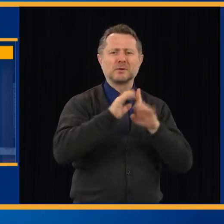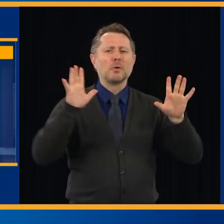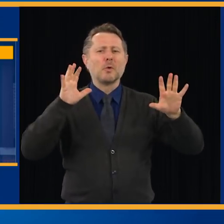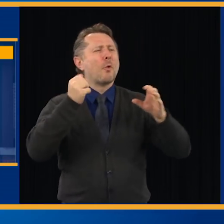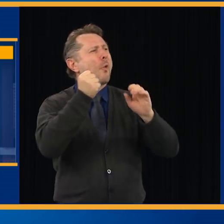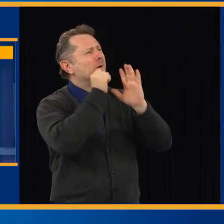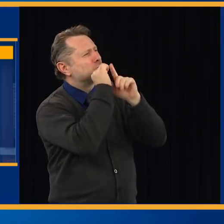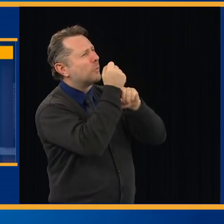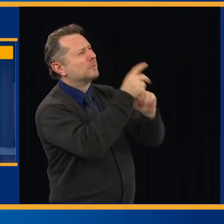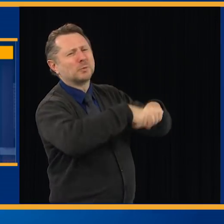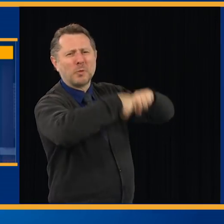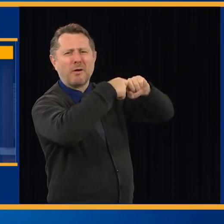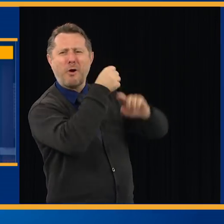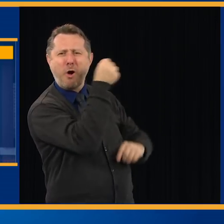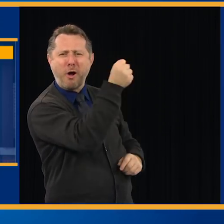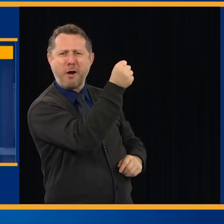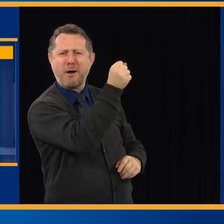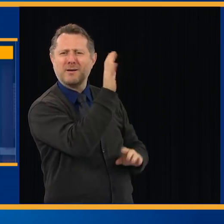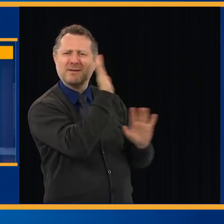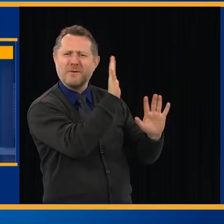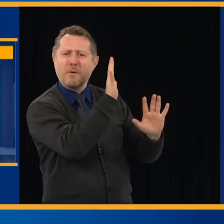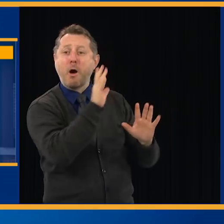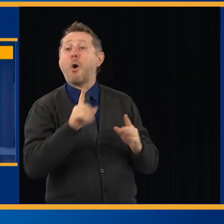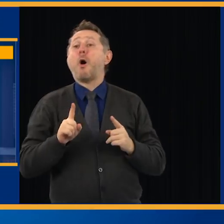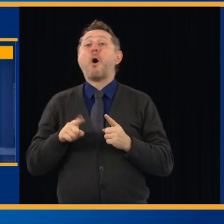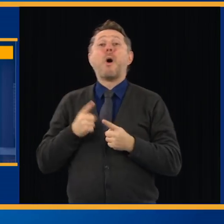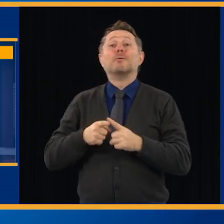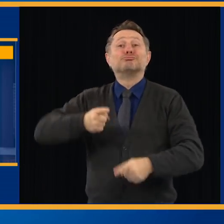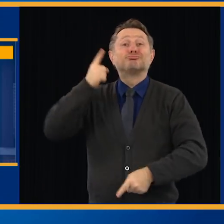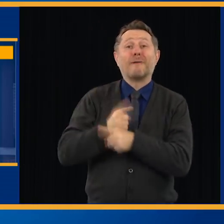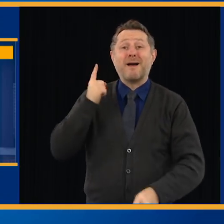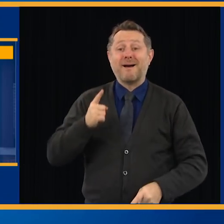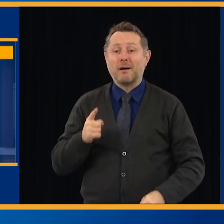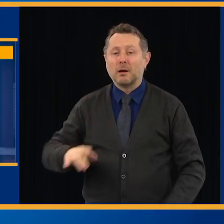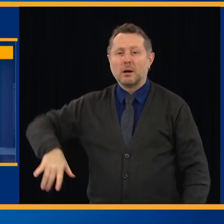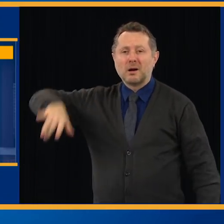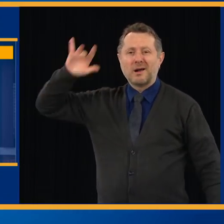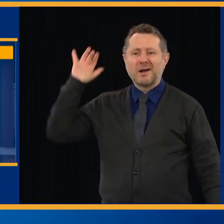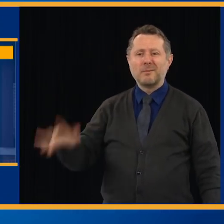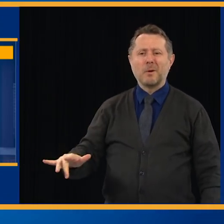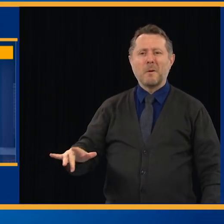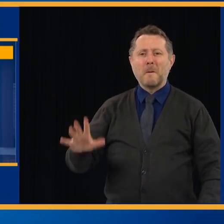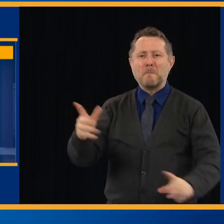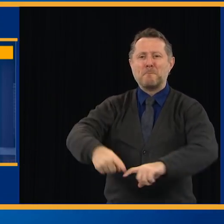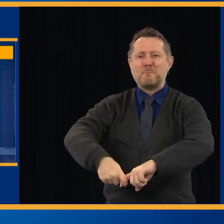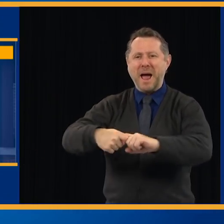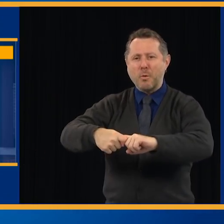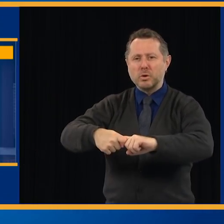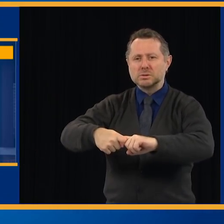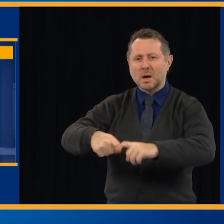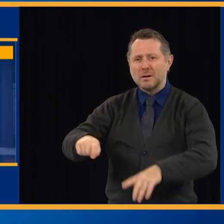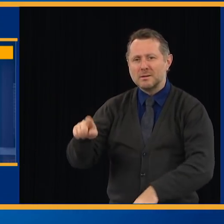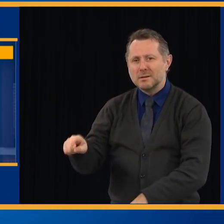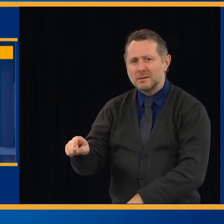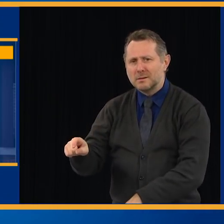If there was going to be a one moment to hit the pause button, the moment would be